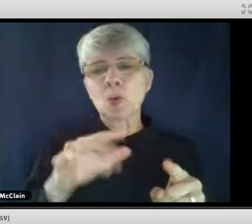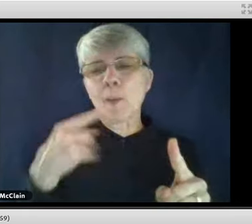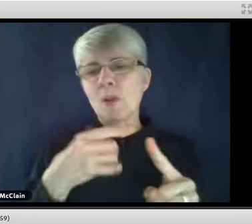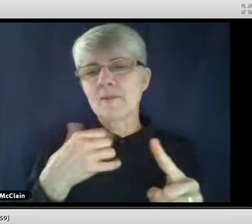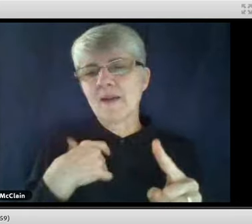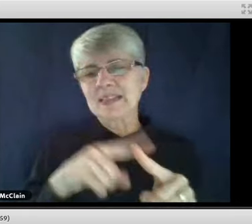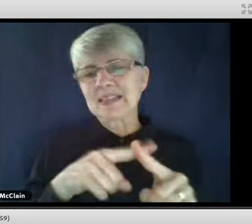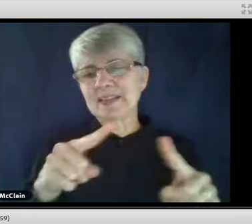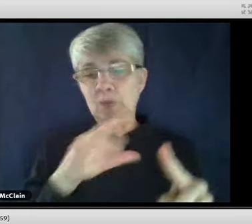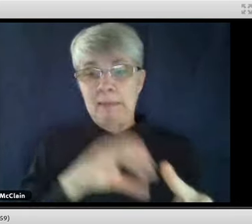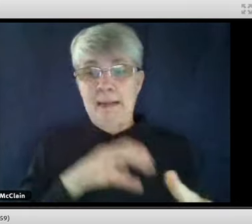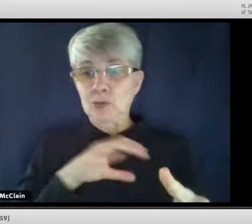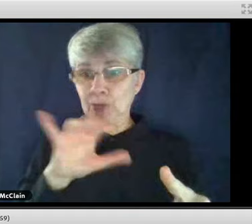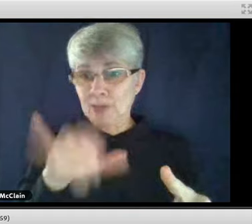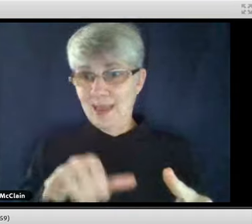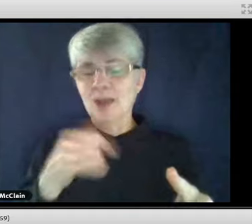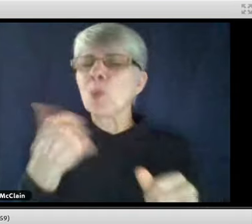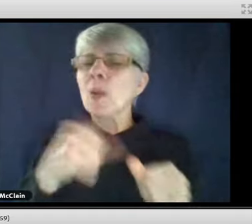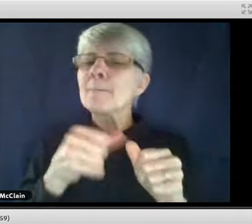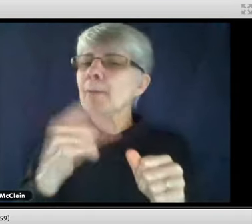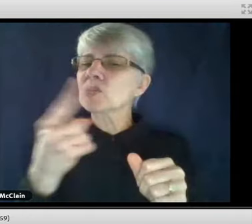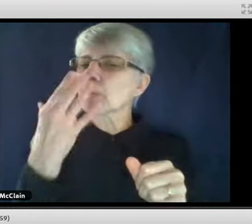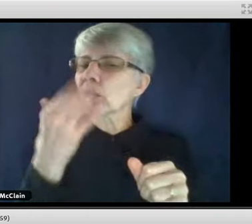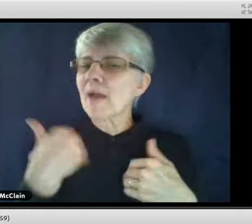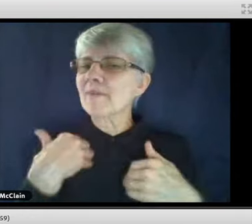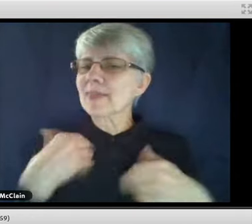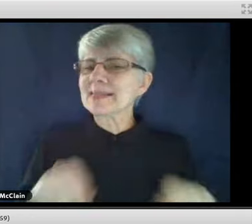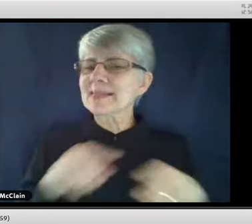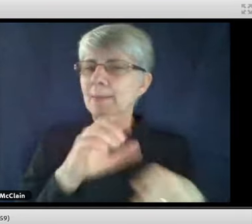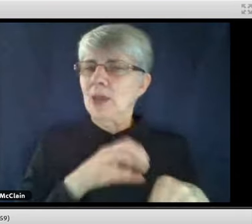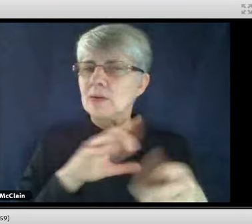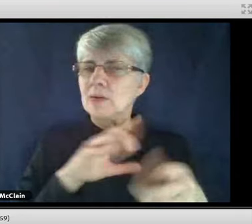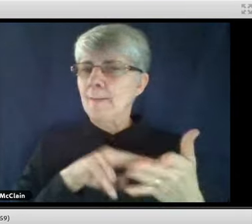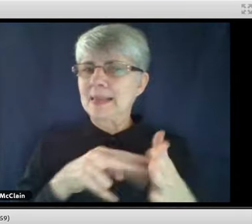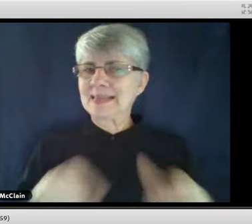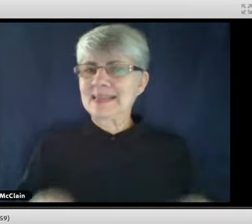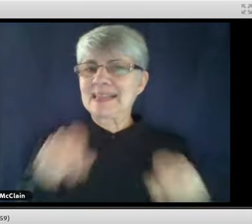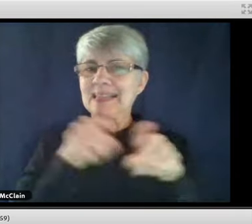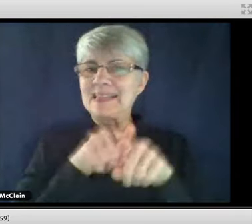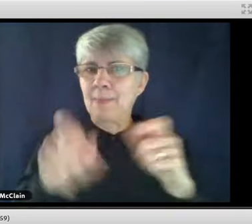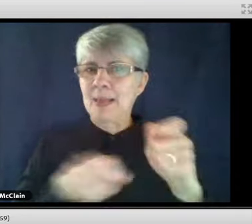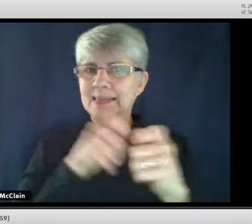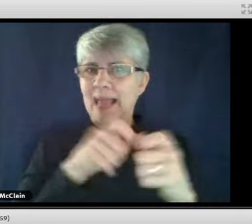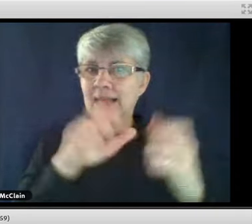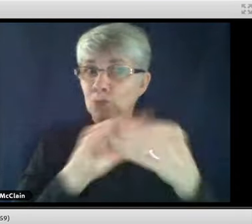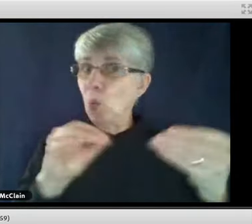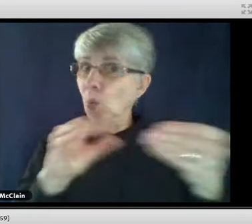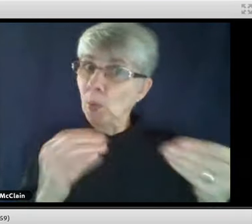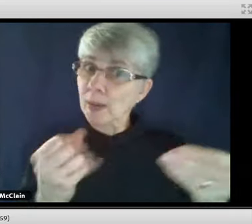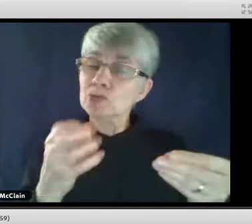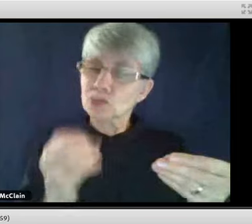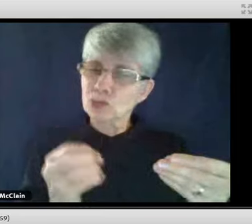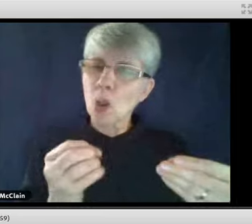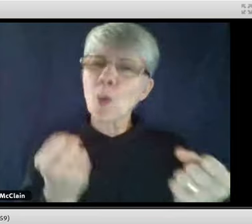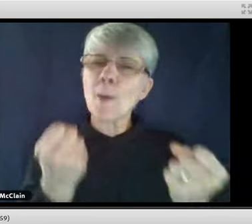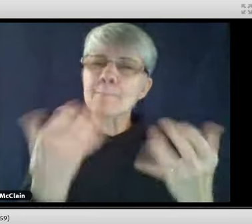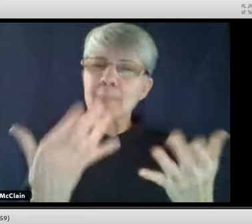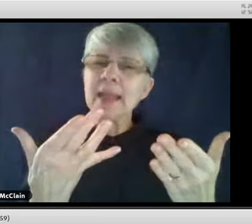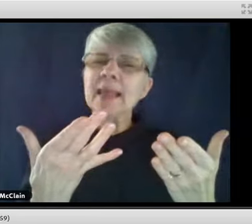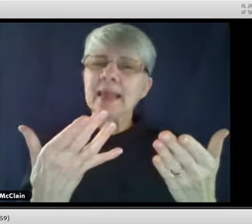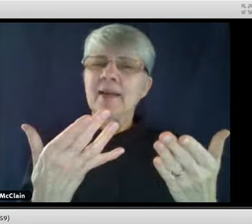different characters, because remember, just because you may have the same characters doesn't mean it's the same exact story. So I think in a lot of these